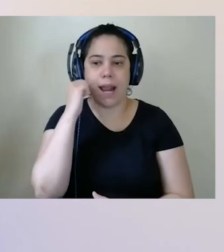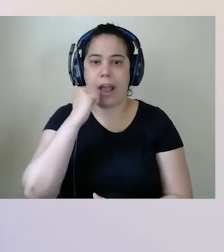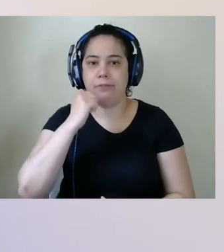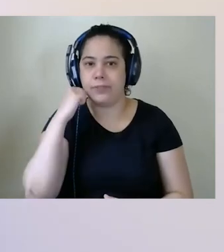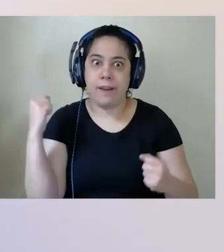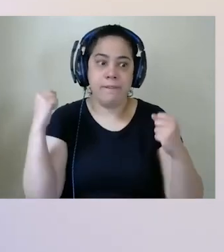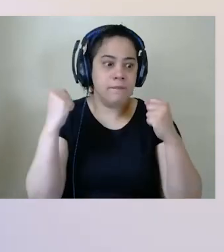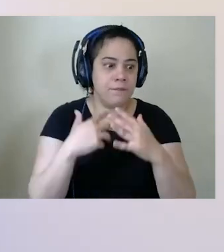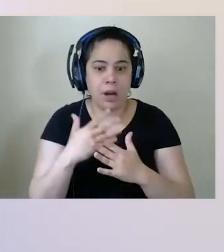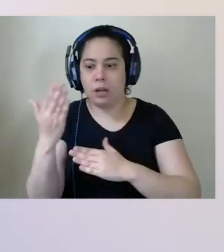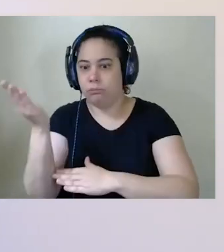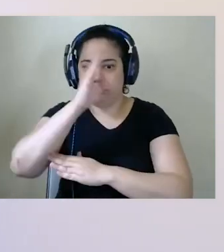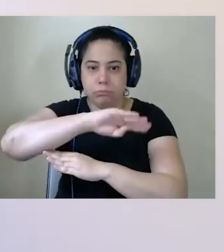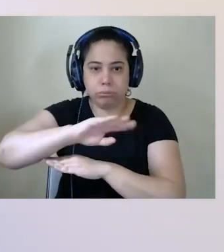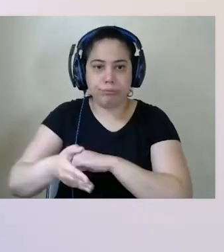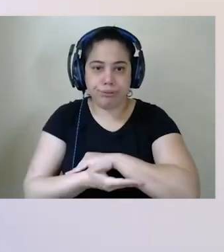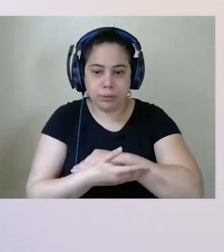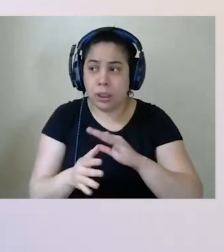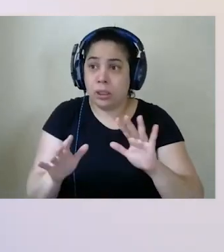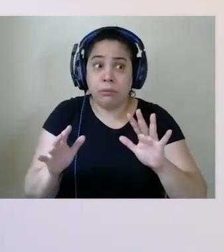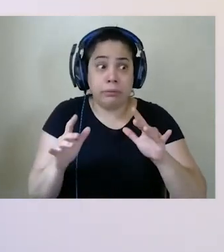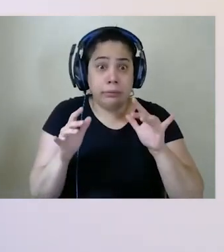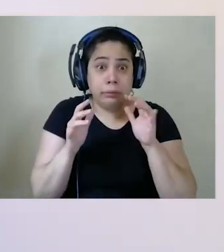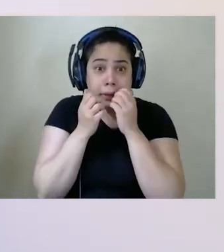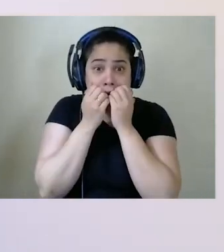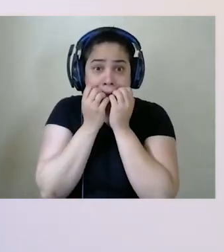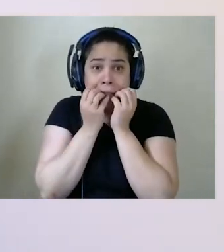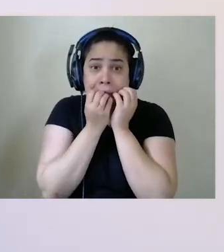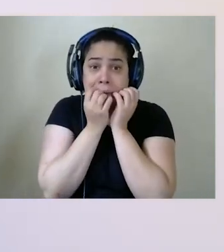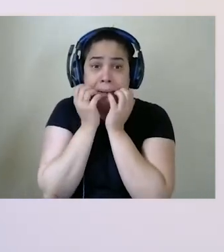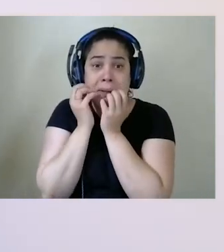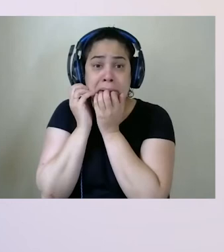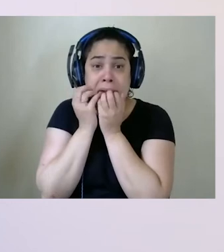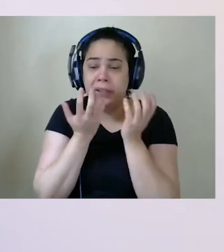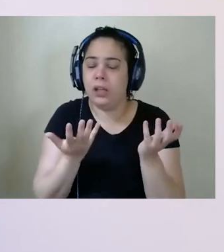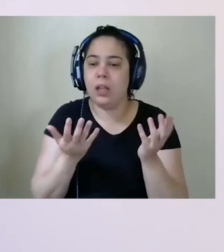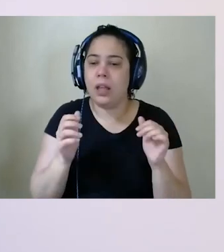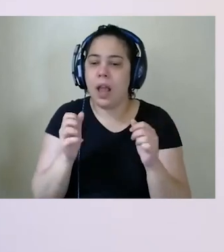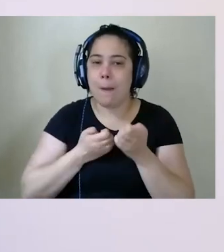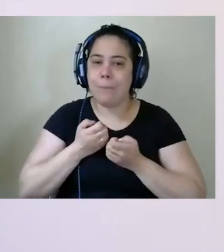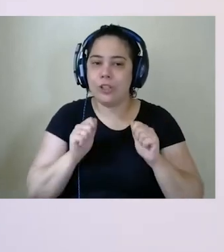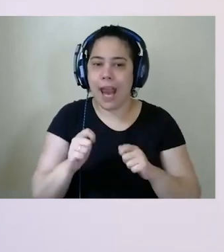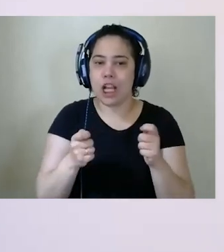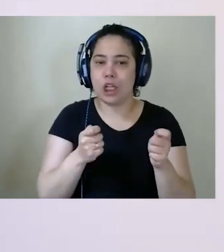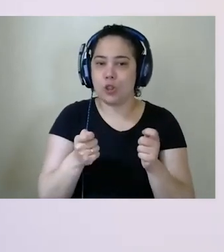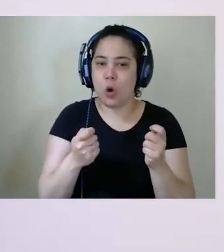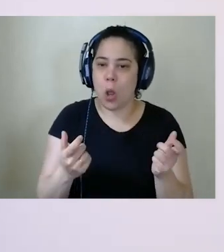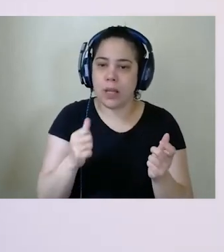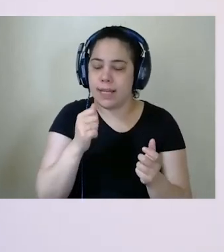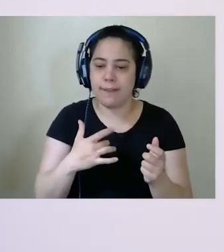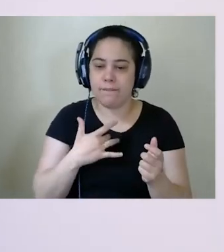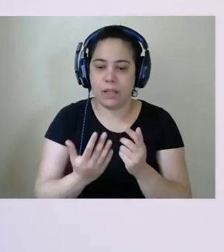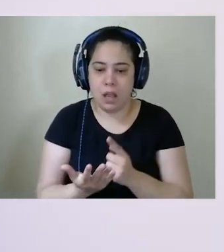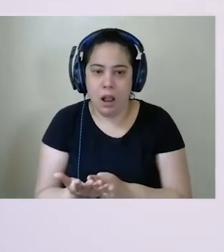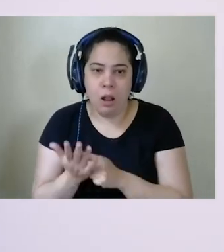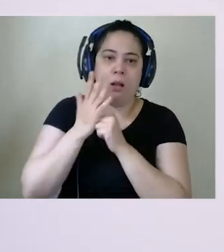able to regulate our affect, our emotional responses, that they don't overtake us, they don't